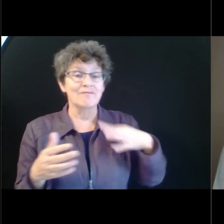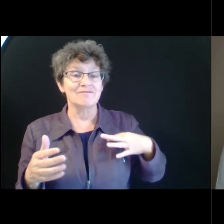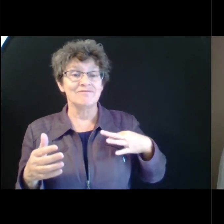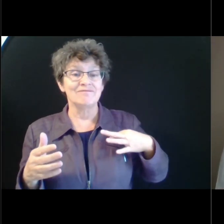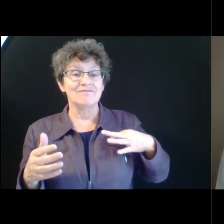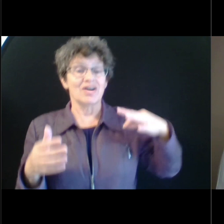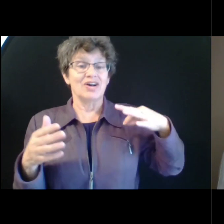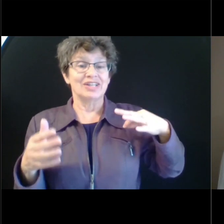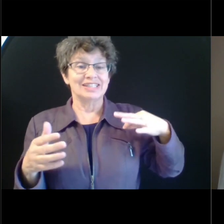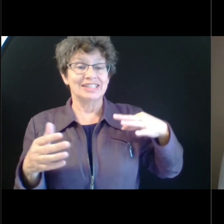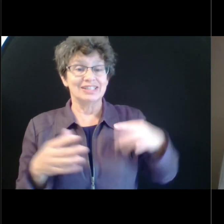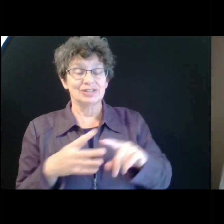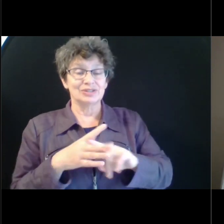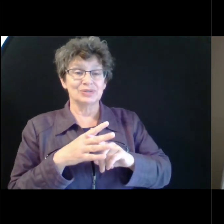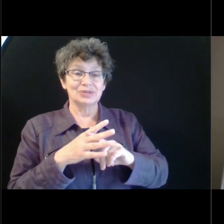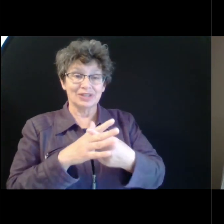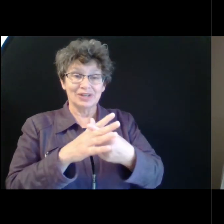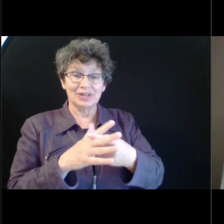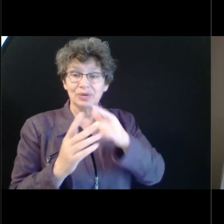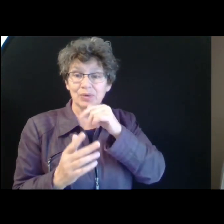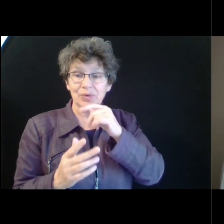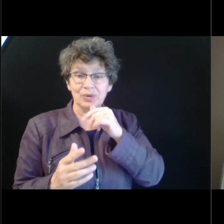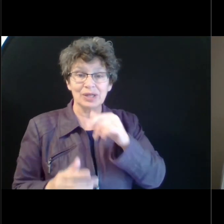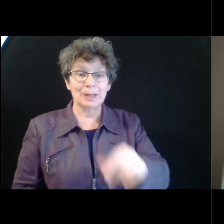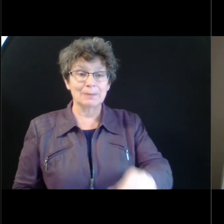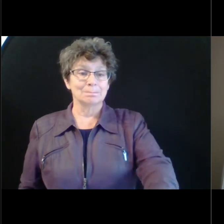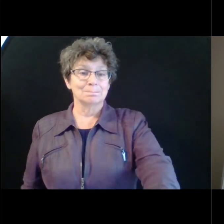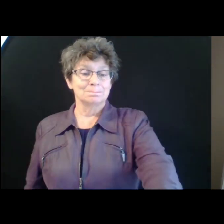us off and participate?